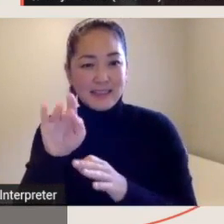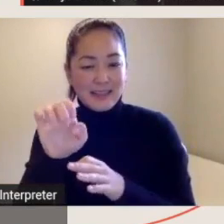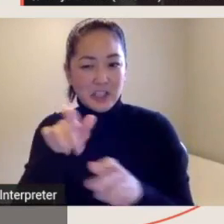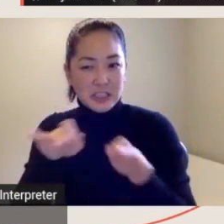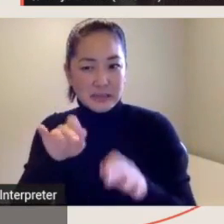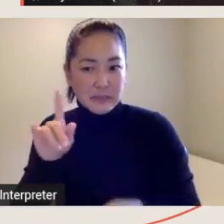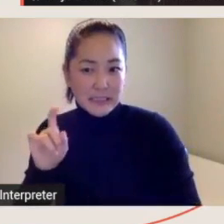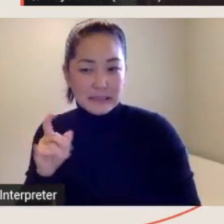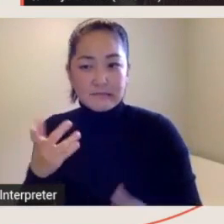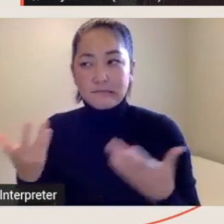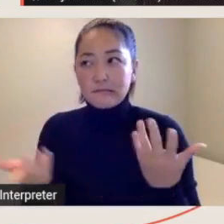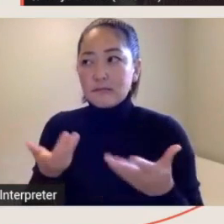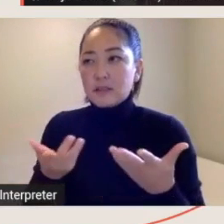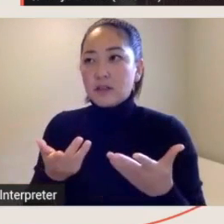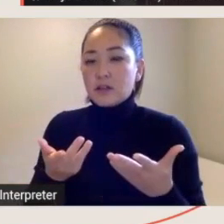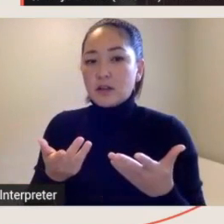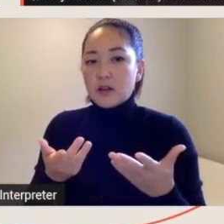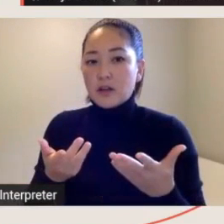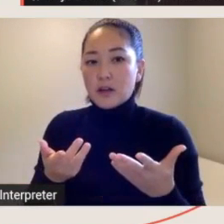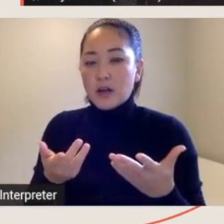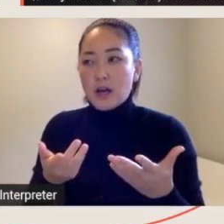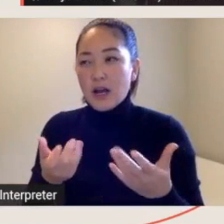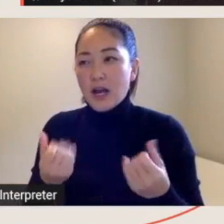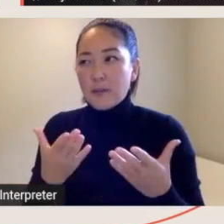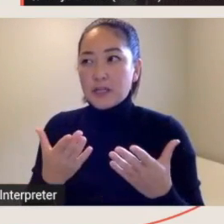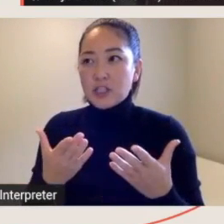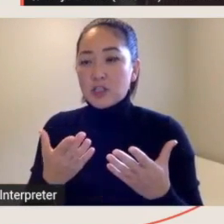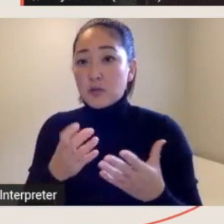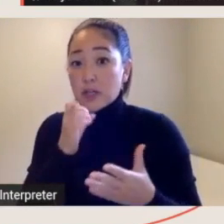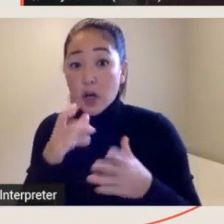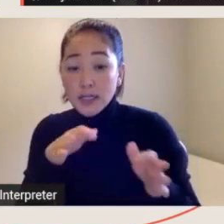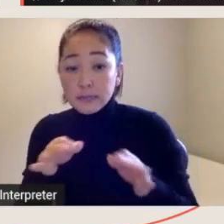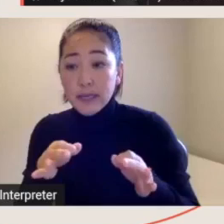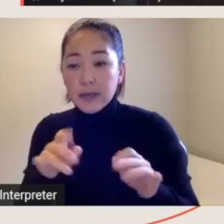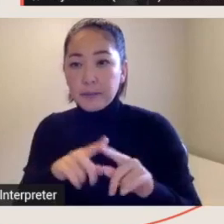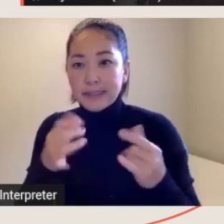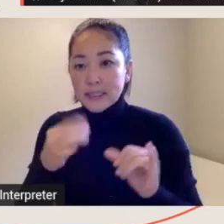film, how much we can leave aside and still be understood,